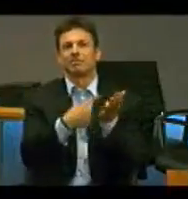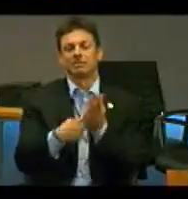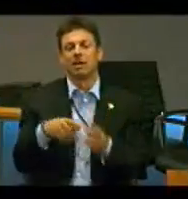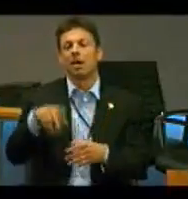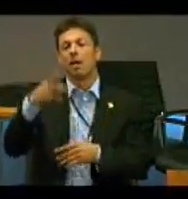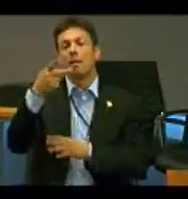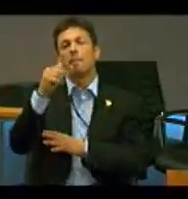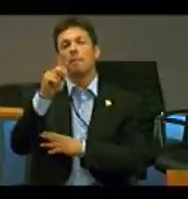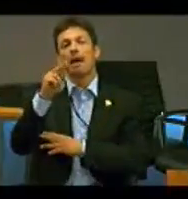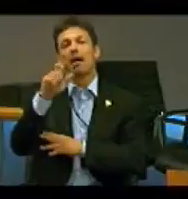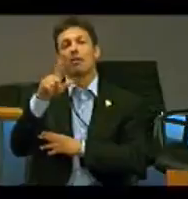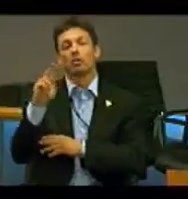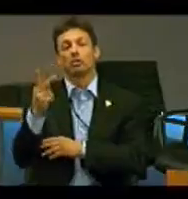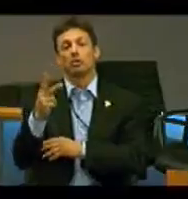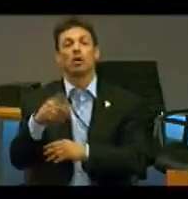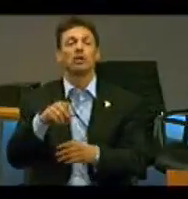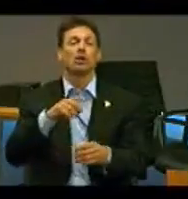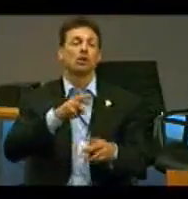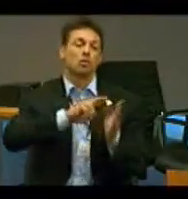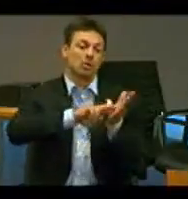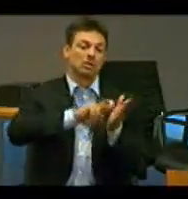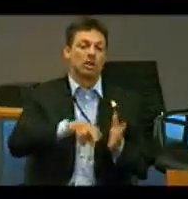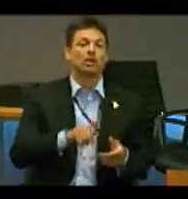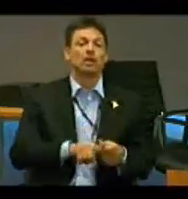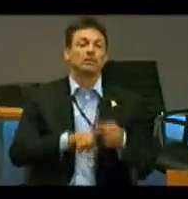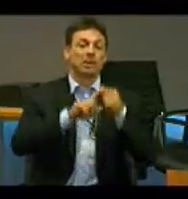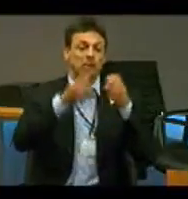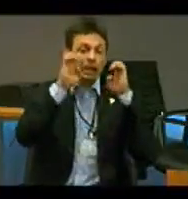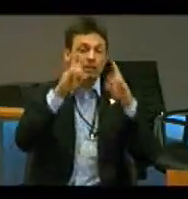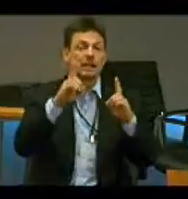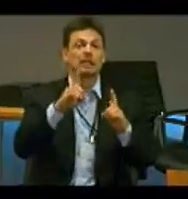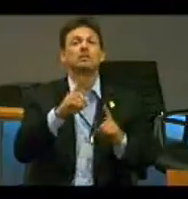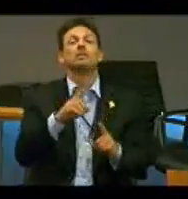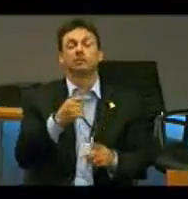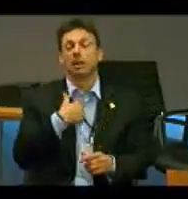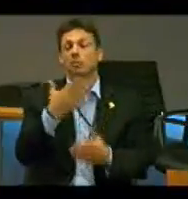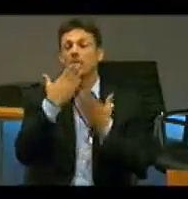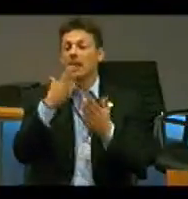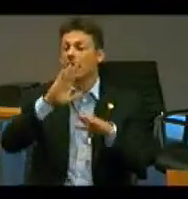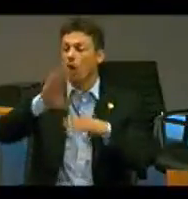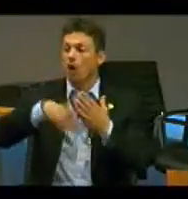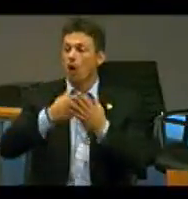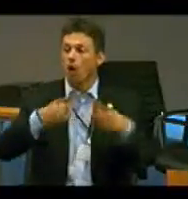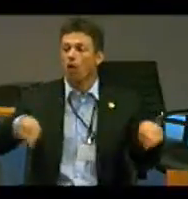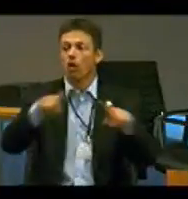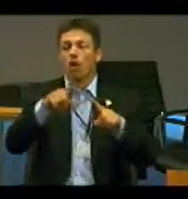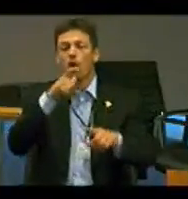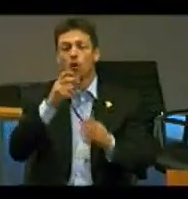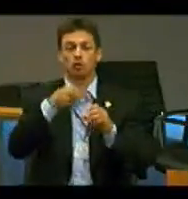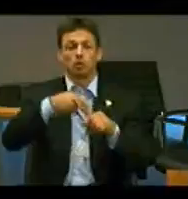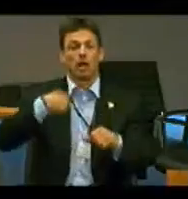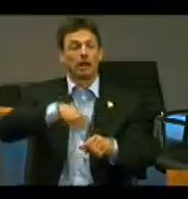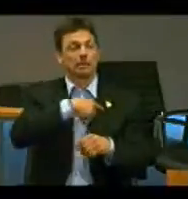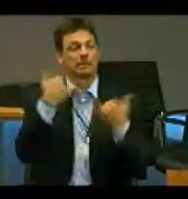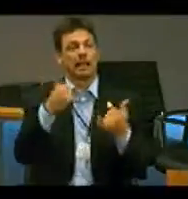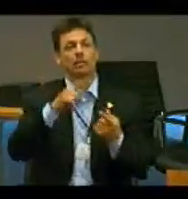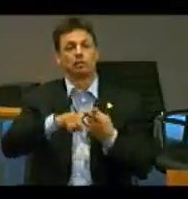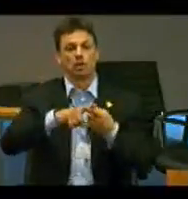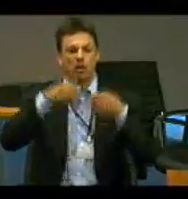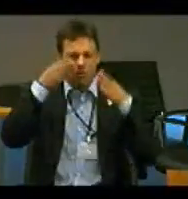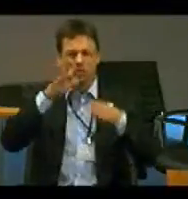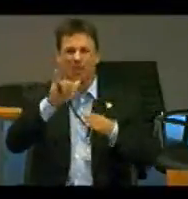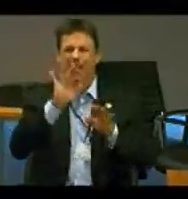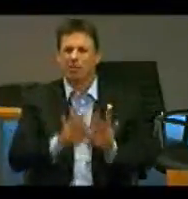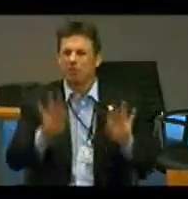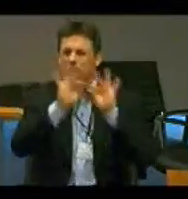researchers and experts on special education and the school-to-prison pipeline. I thank all who have joined us today to focus on this critical topic.